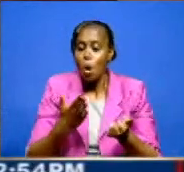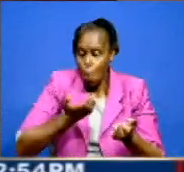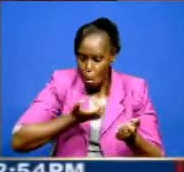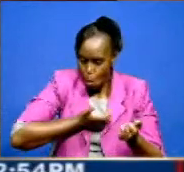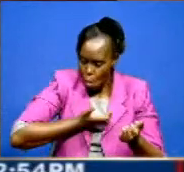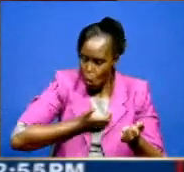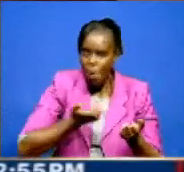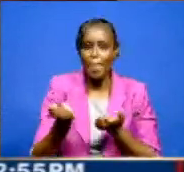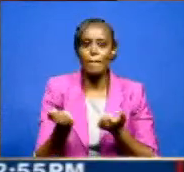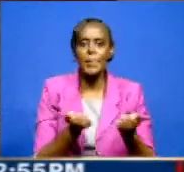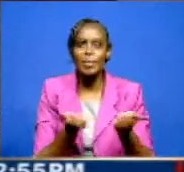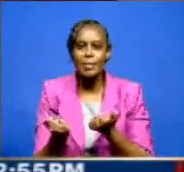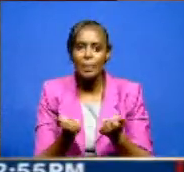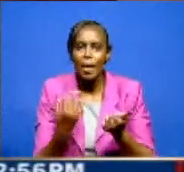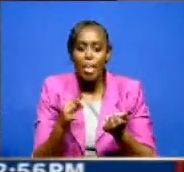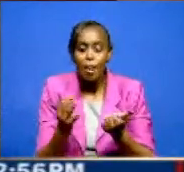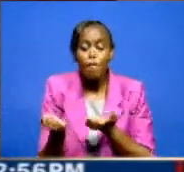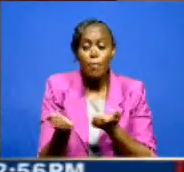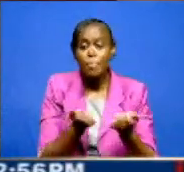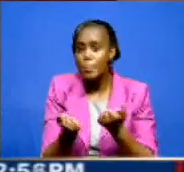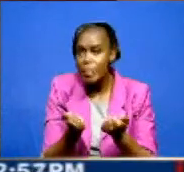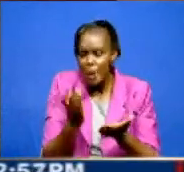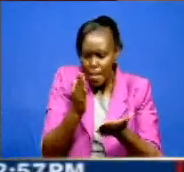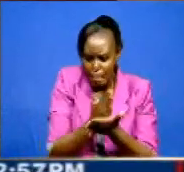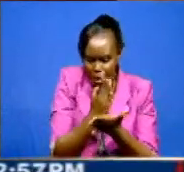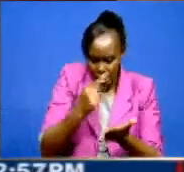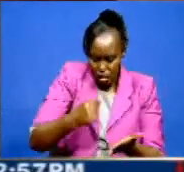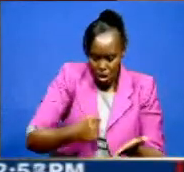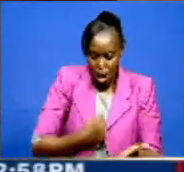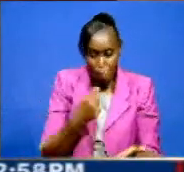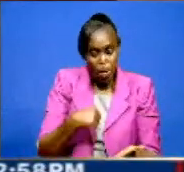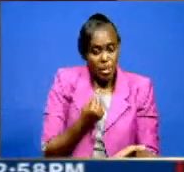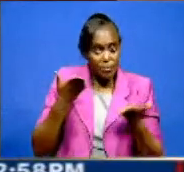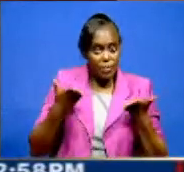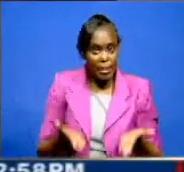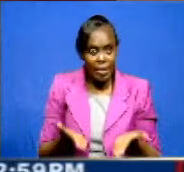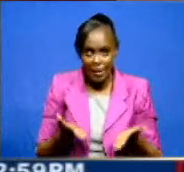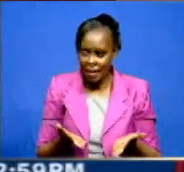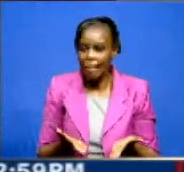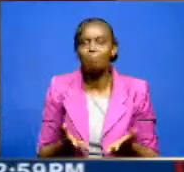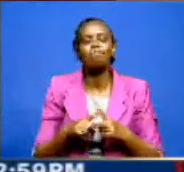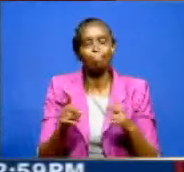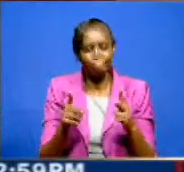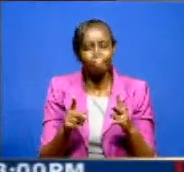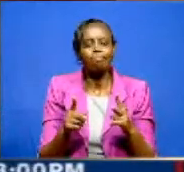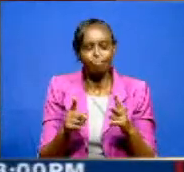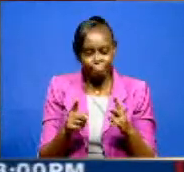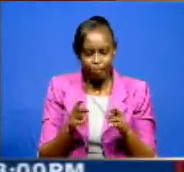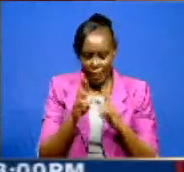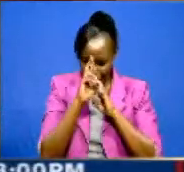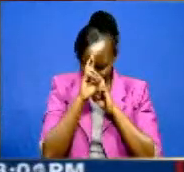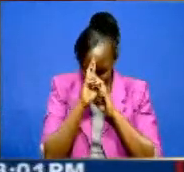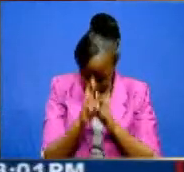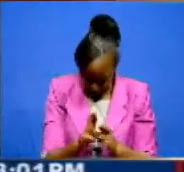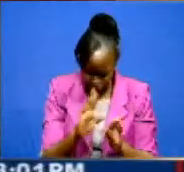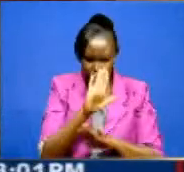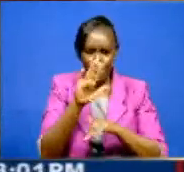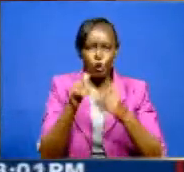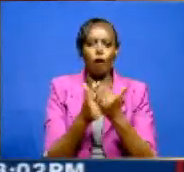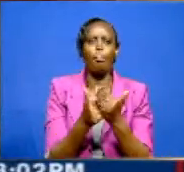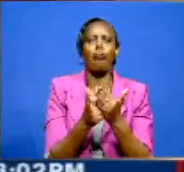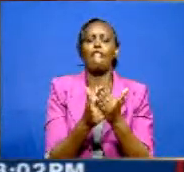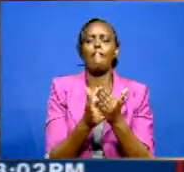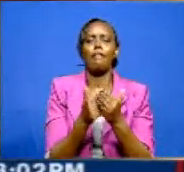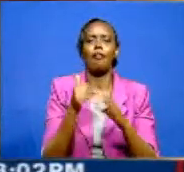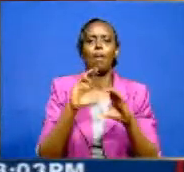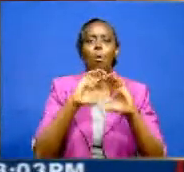own trade. If we traded amongst ourselves here, we will begin to get respected by everybody else in the world.